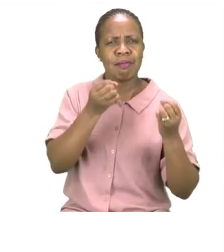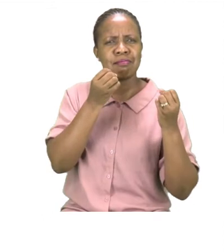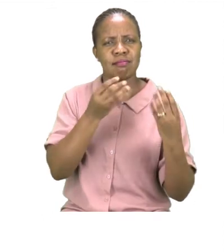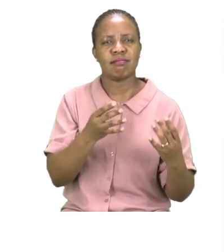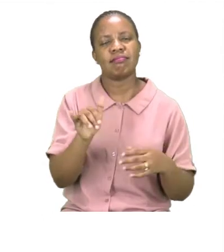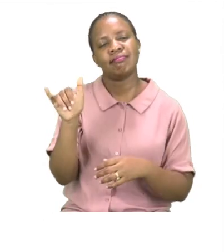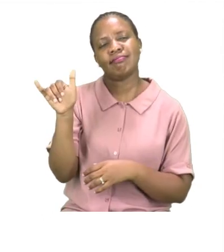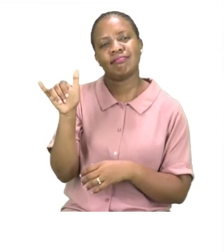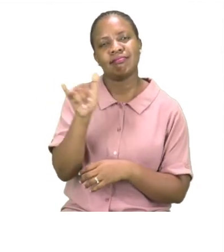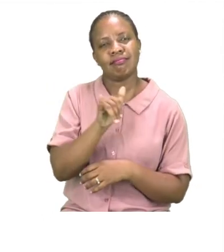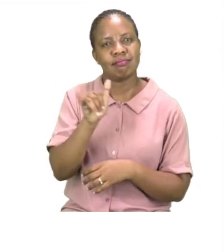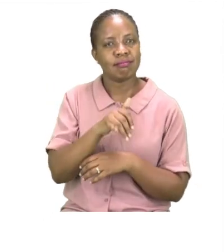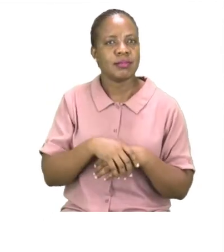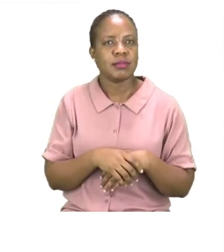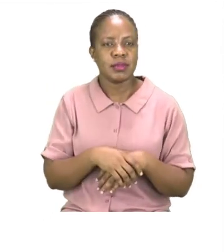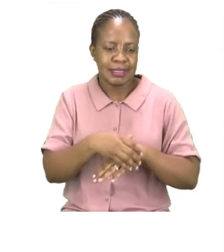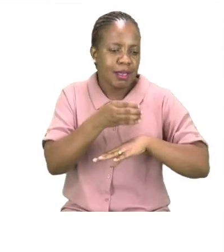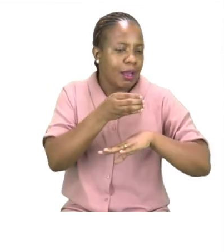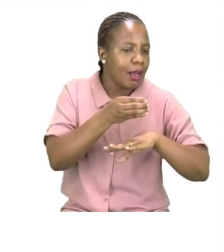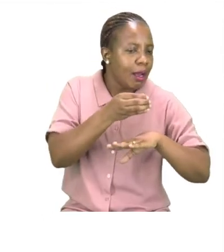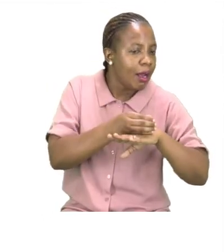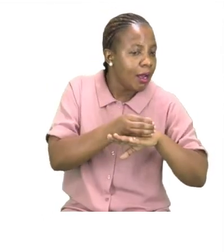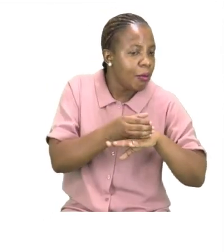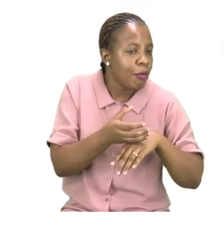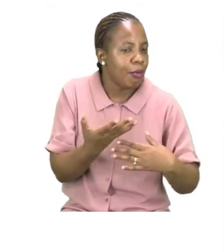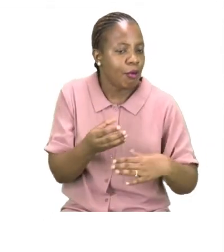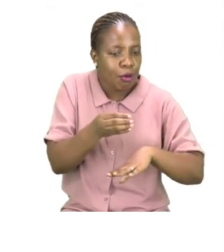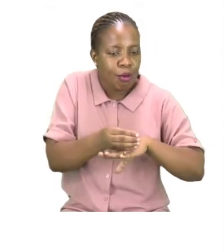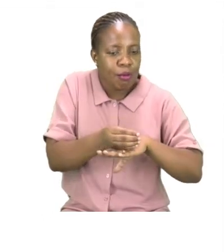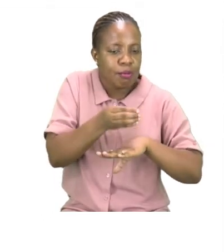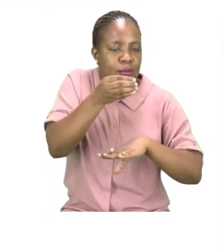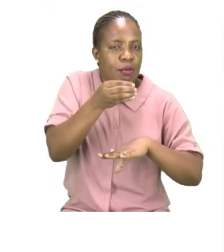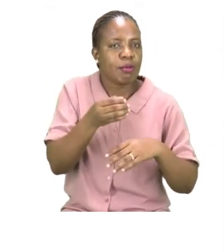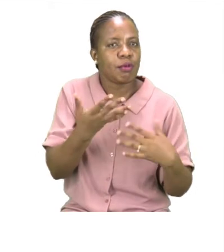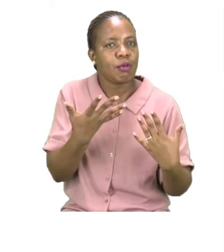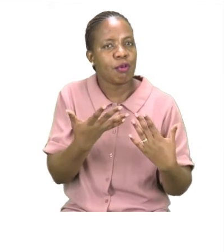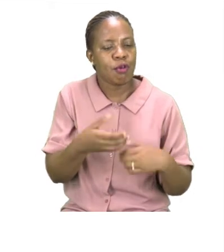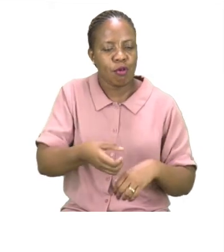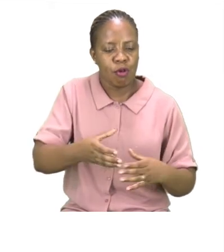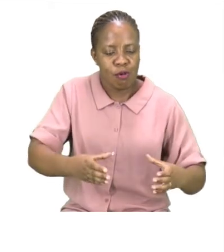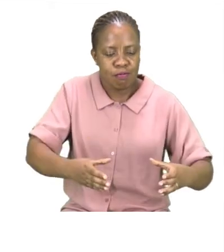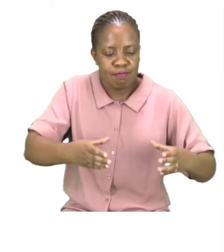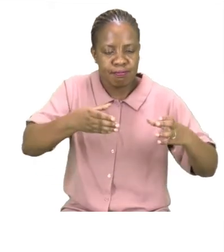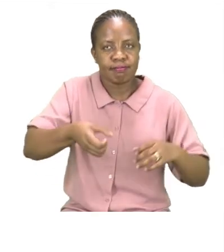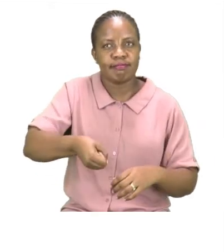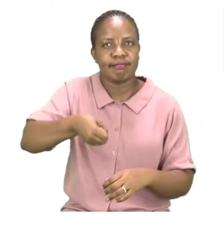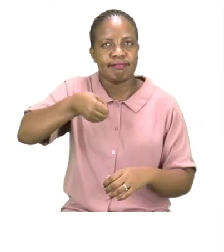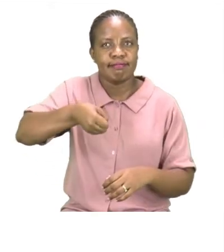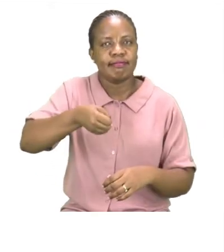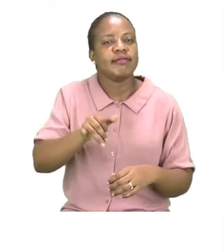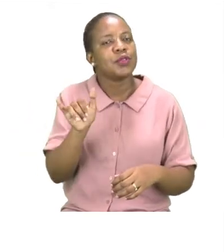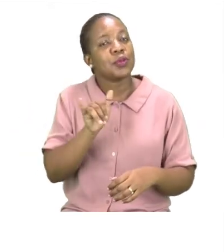water. And the last one is the same. It is saying circle the container